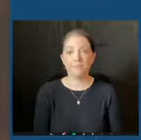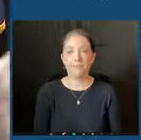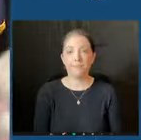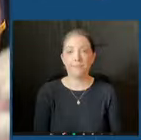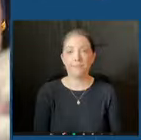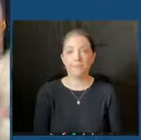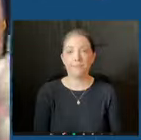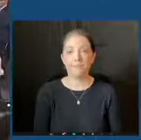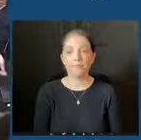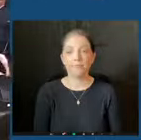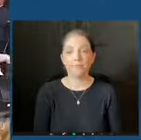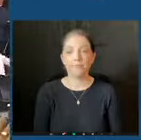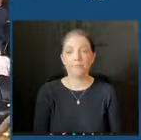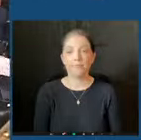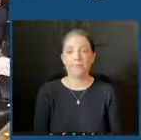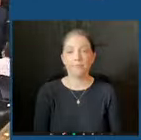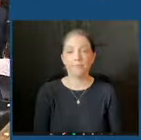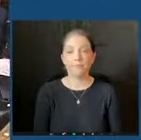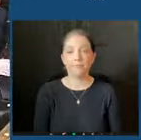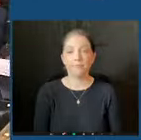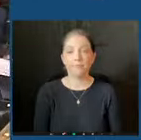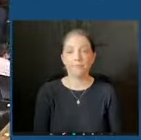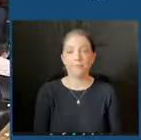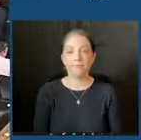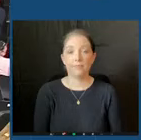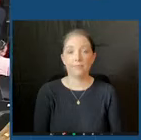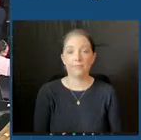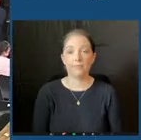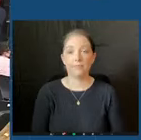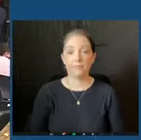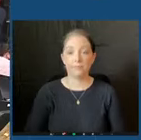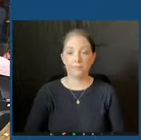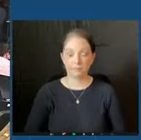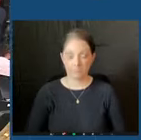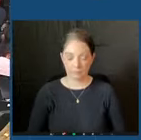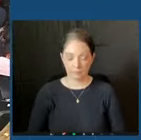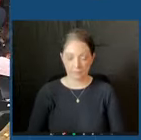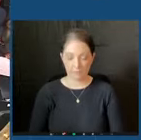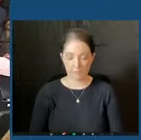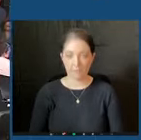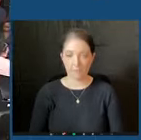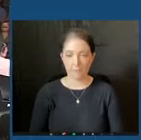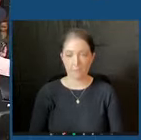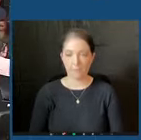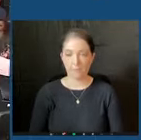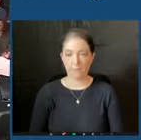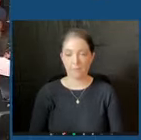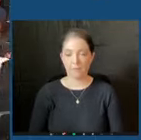Thank you.